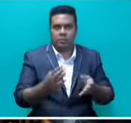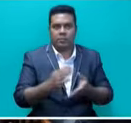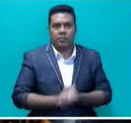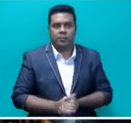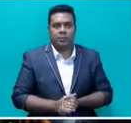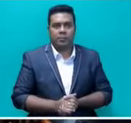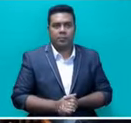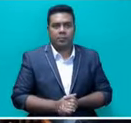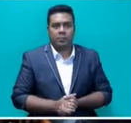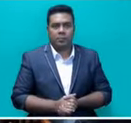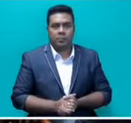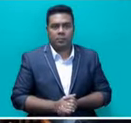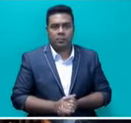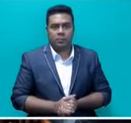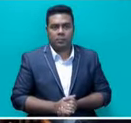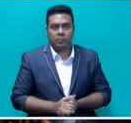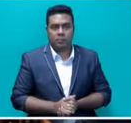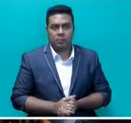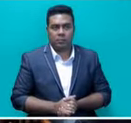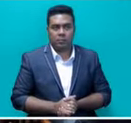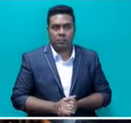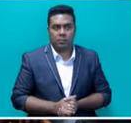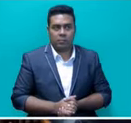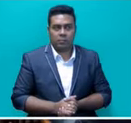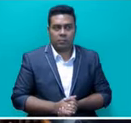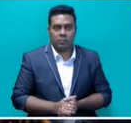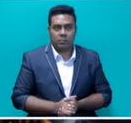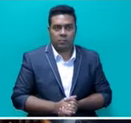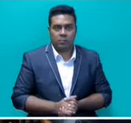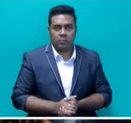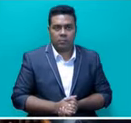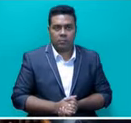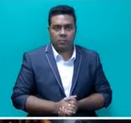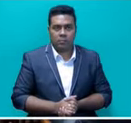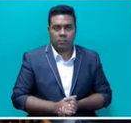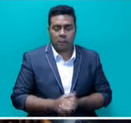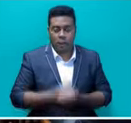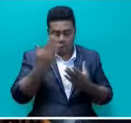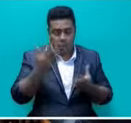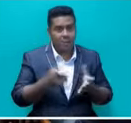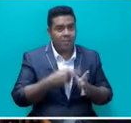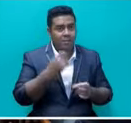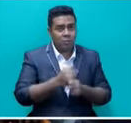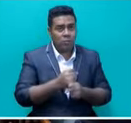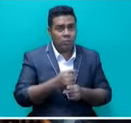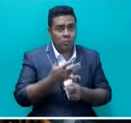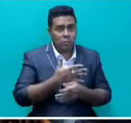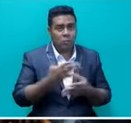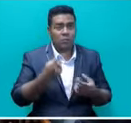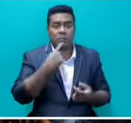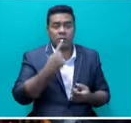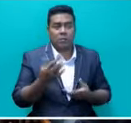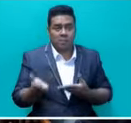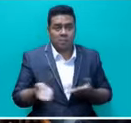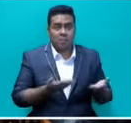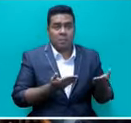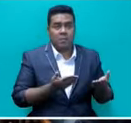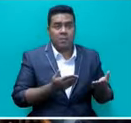So if there is the issue of proclivity, as you mentioned, Honourable Attorney General, then would it then make sense for what has been submitted